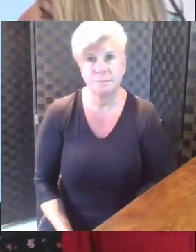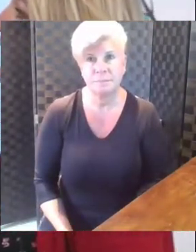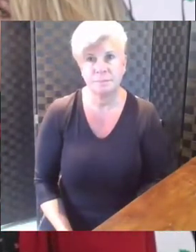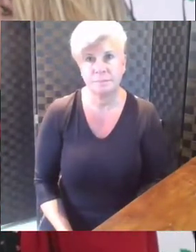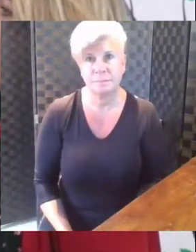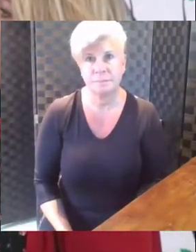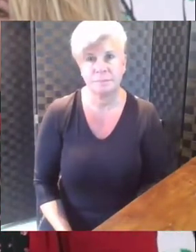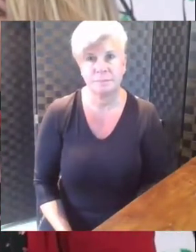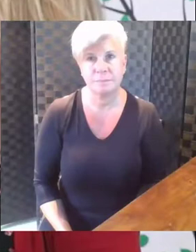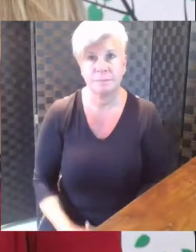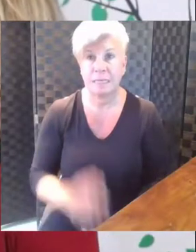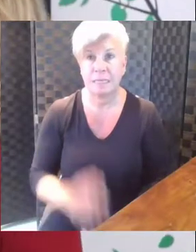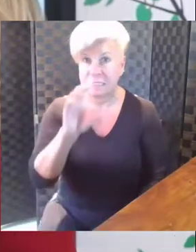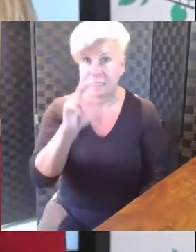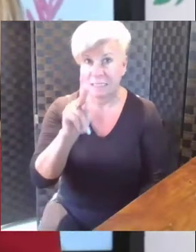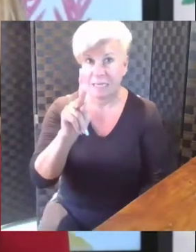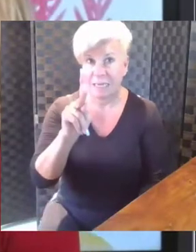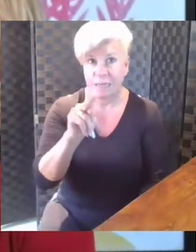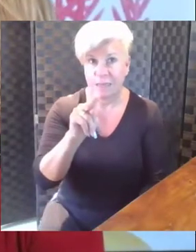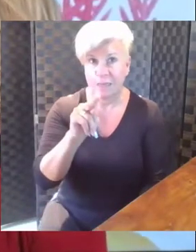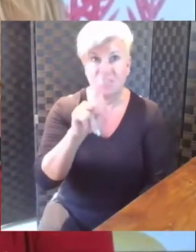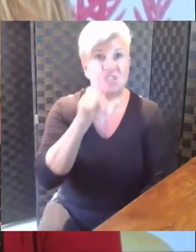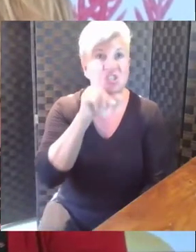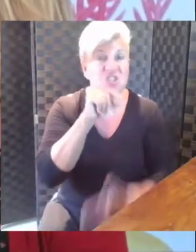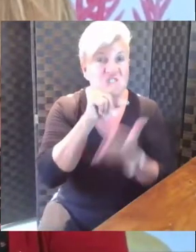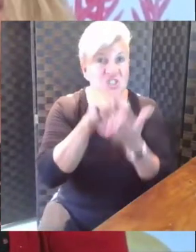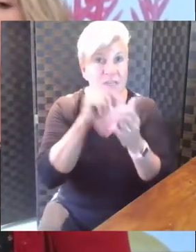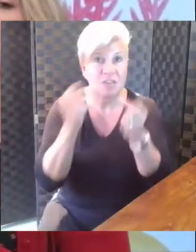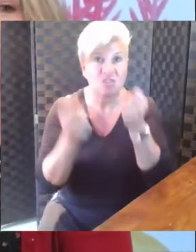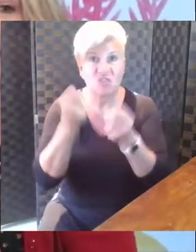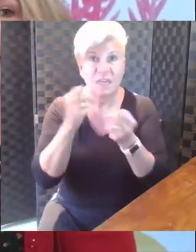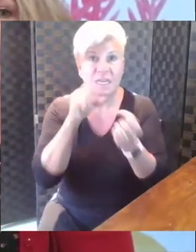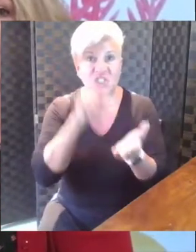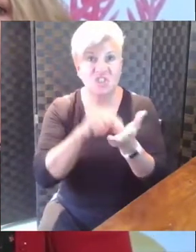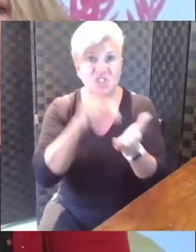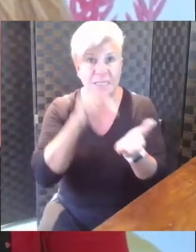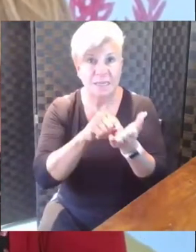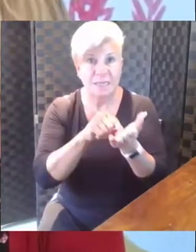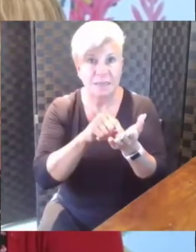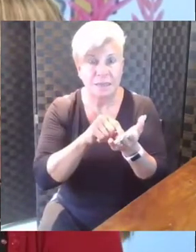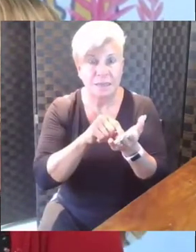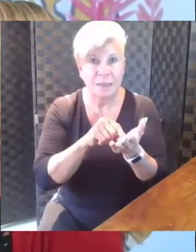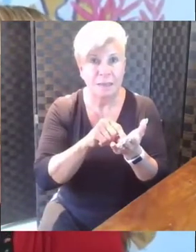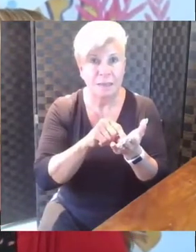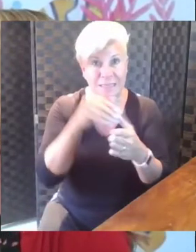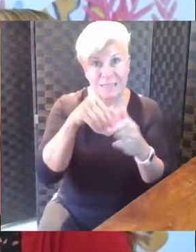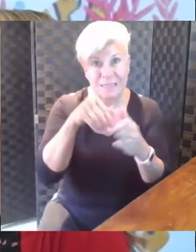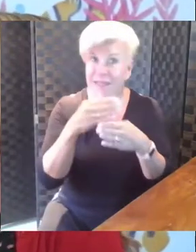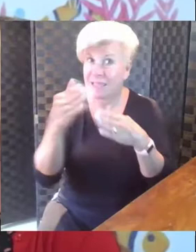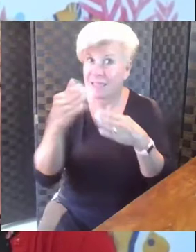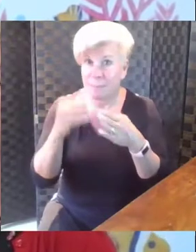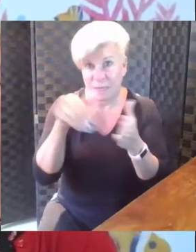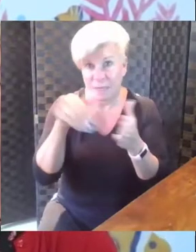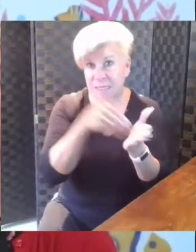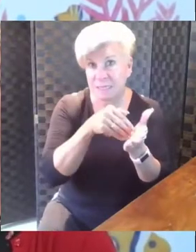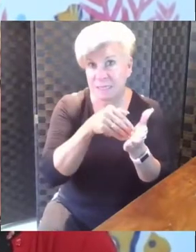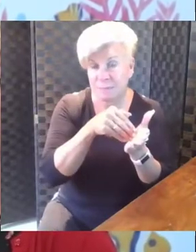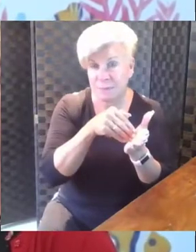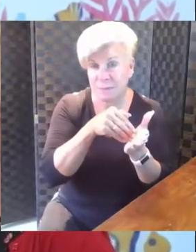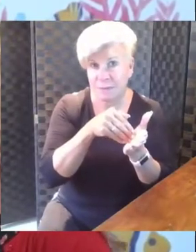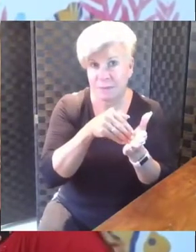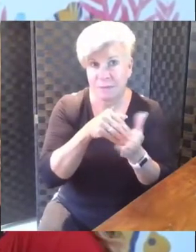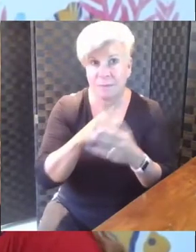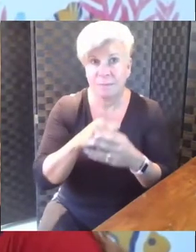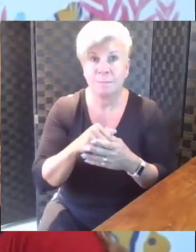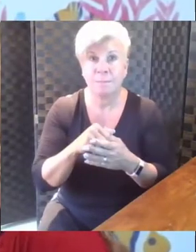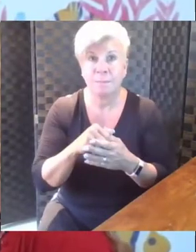In our CK column, we have the words chick, truck, chicken, although that's not at the end of the word, it's still in the